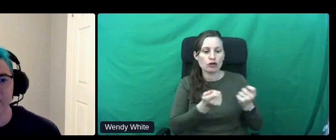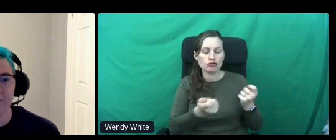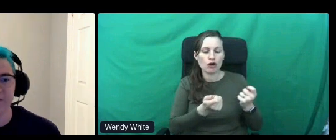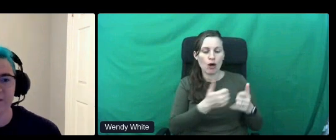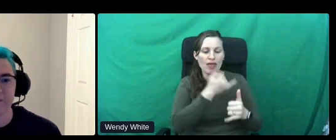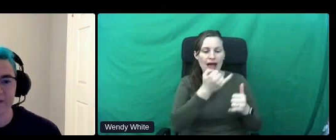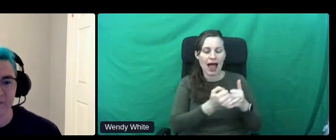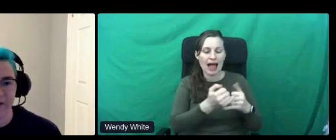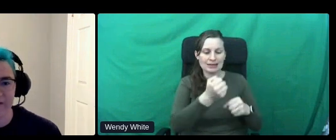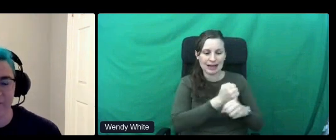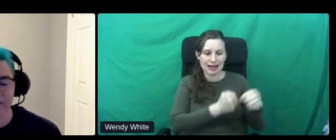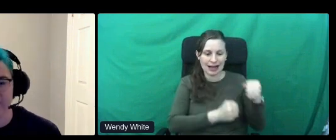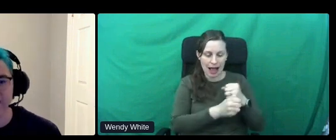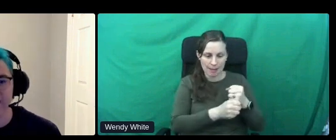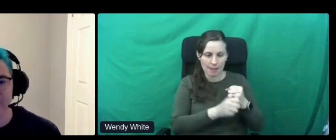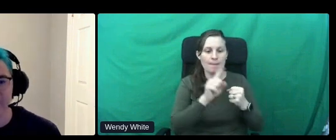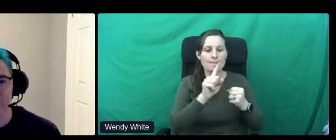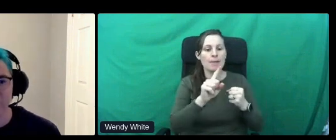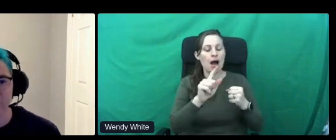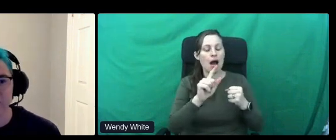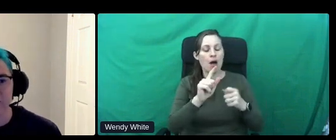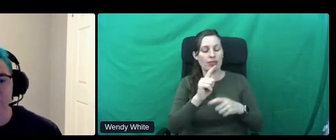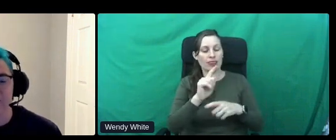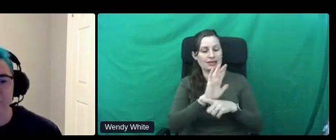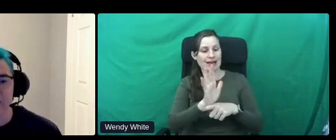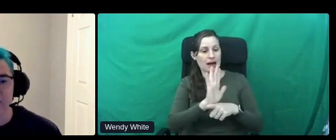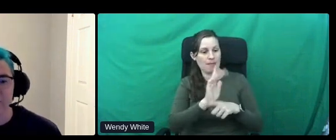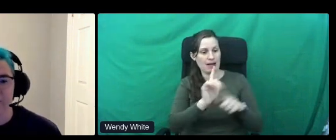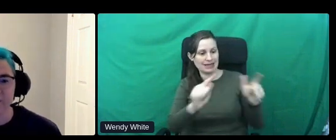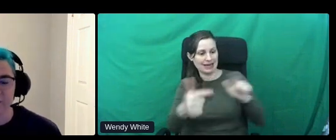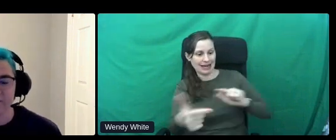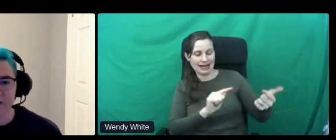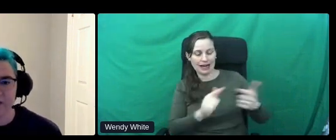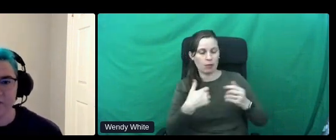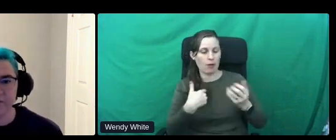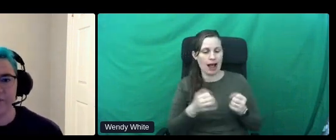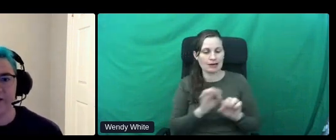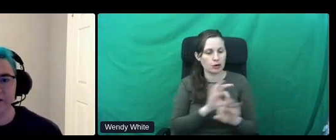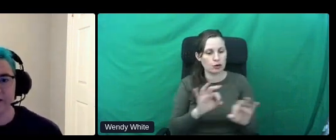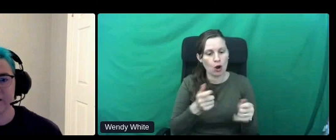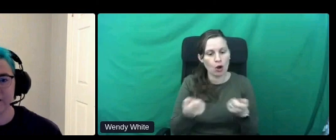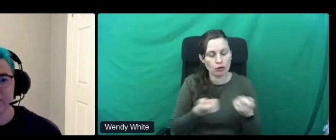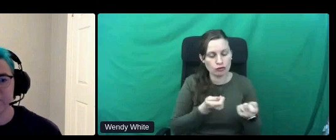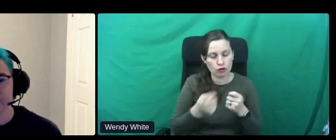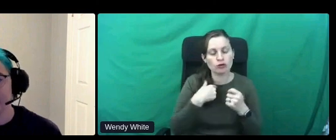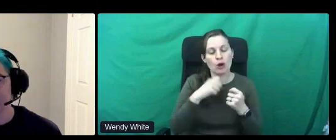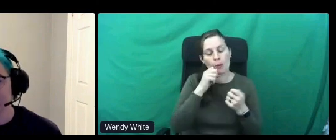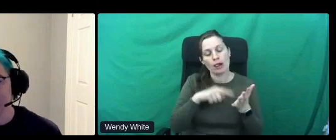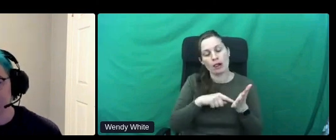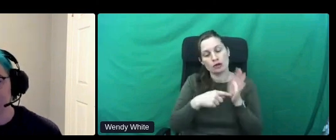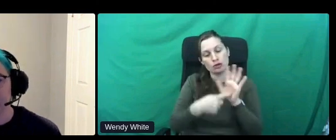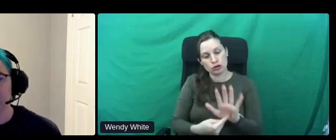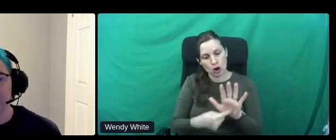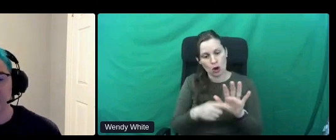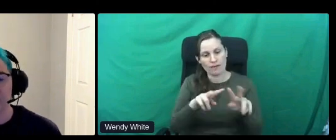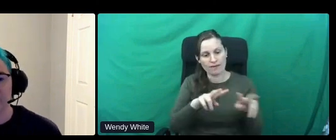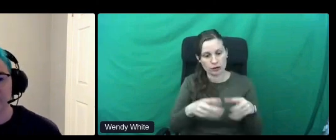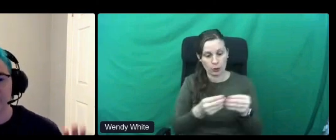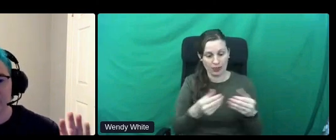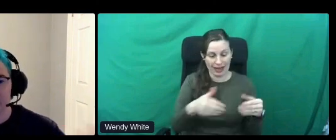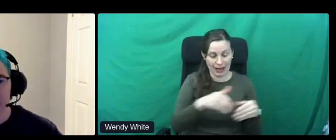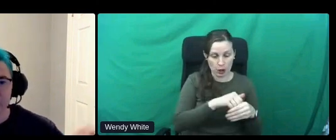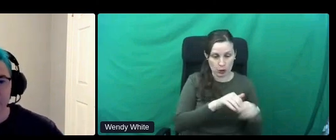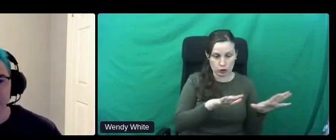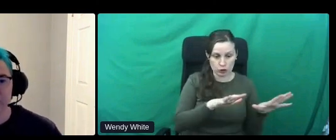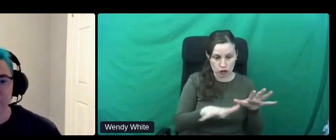but when it came to cinematics, we didn't have any control. So I am going to show a video that does include some shake. We're going to